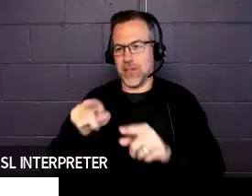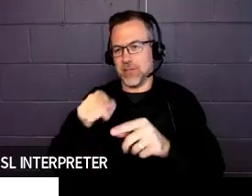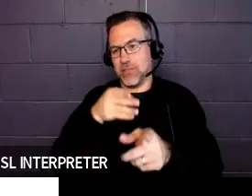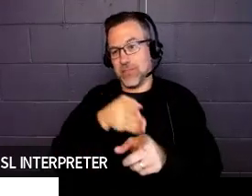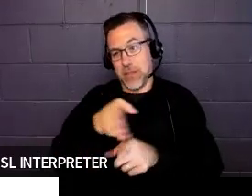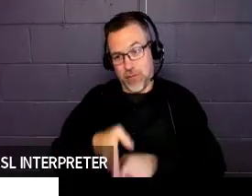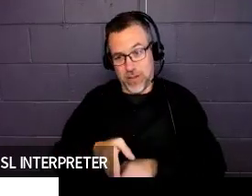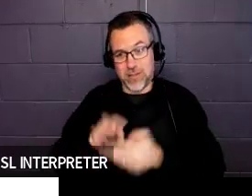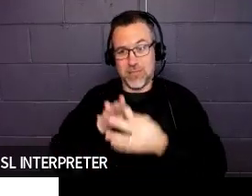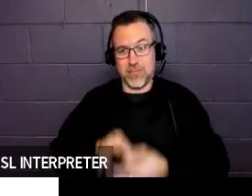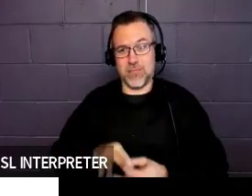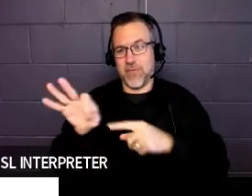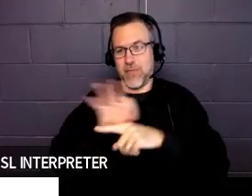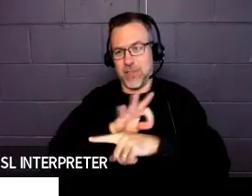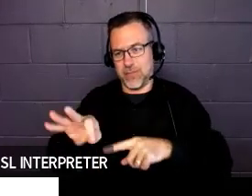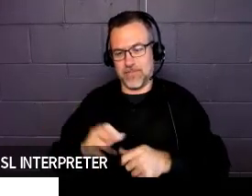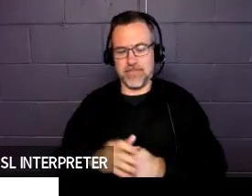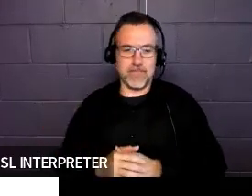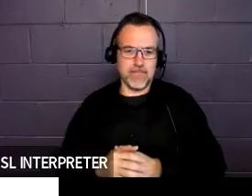in functional.